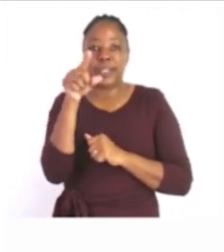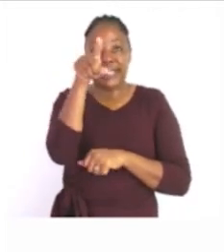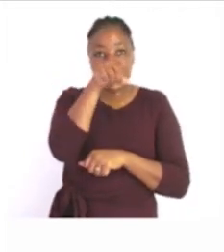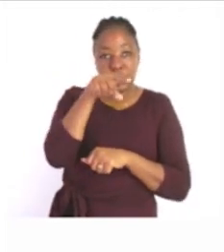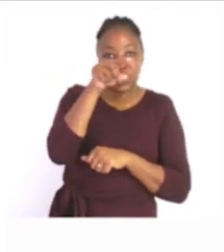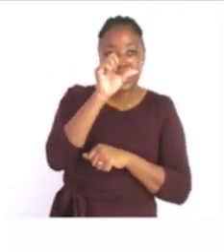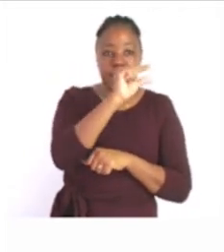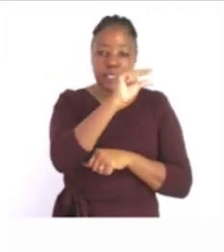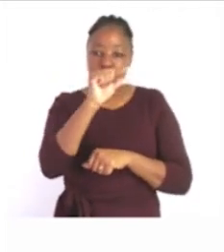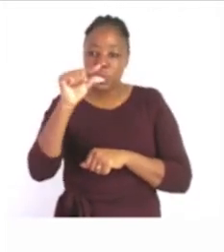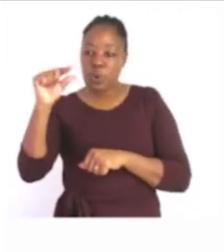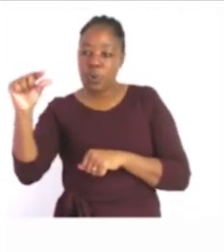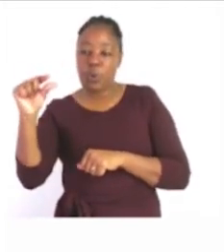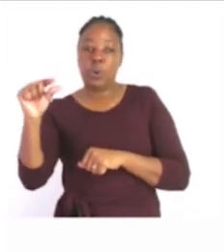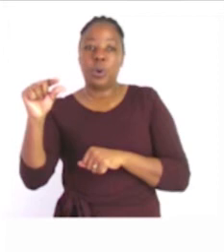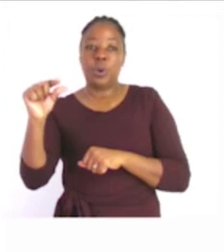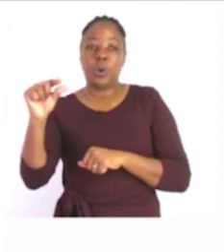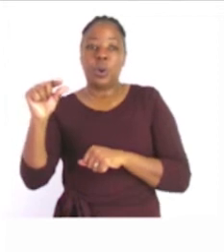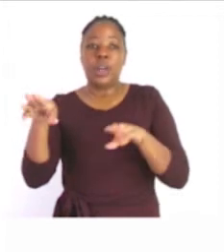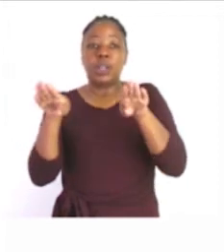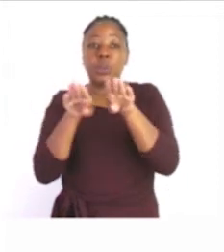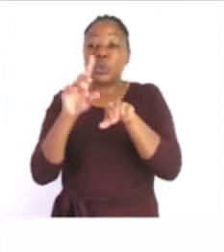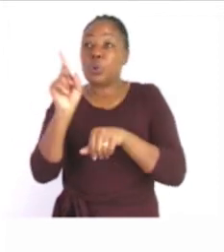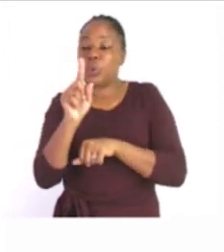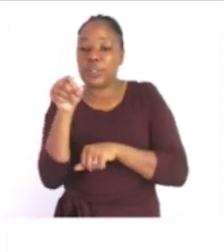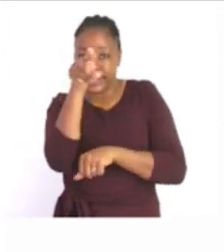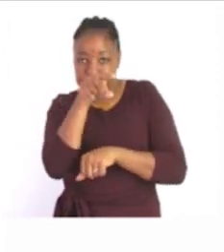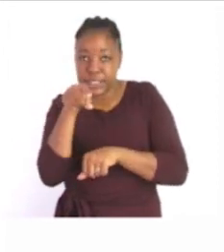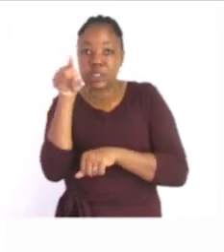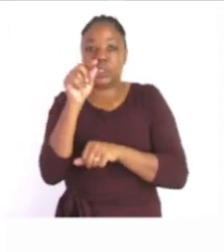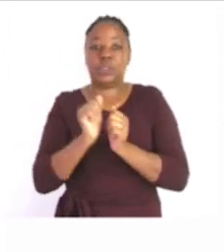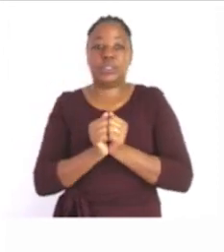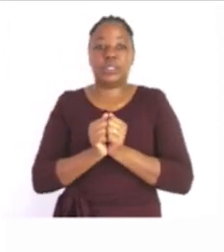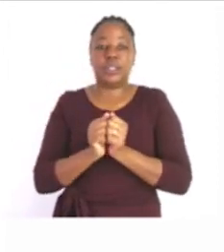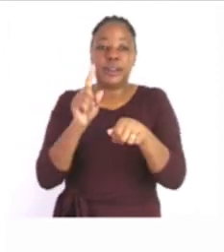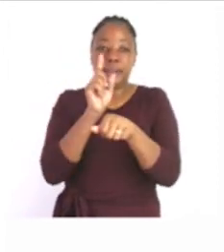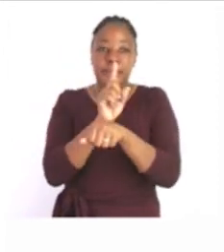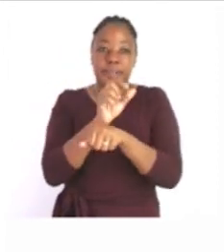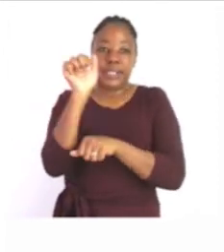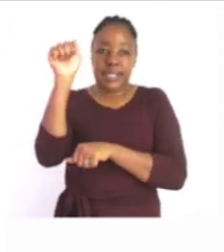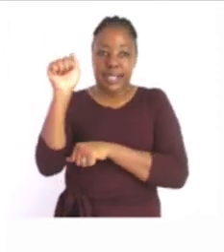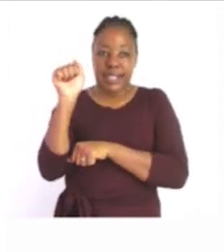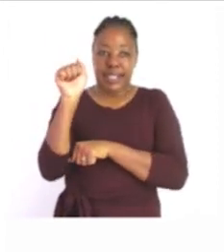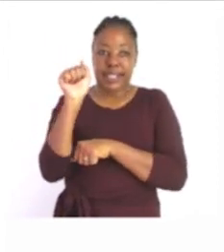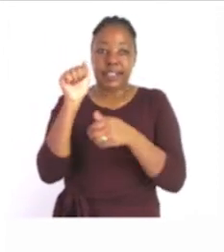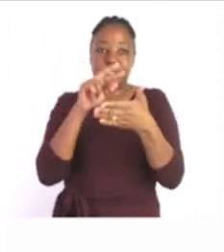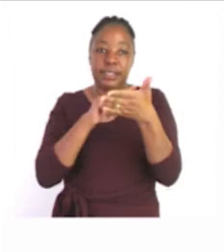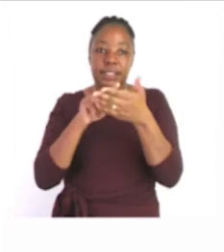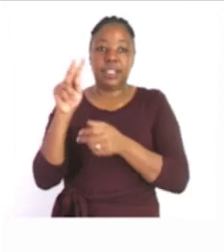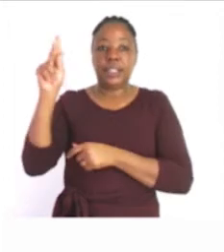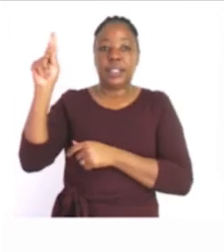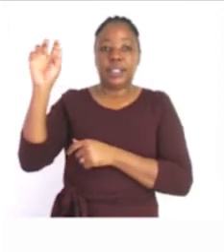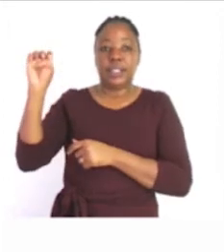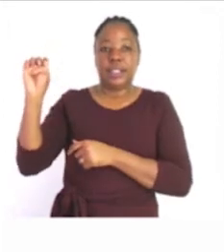sentence. Now that we know what actions are and what verbs are, let's take a look at A. Kevin